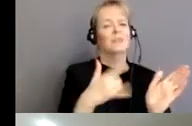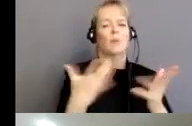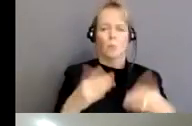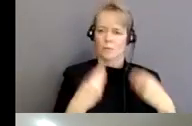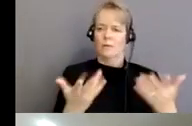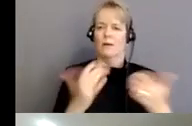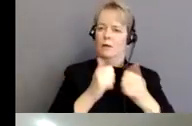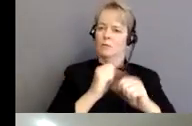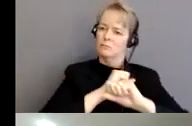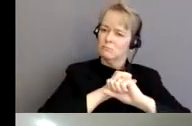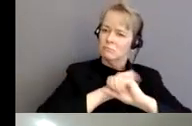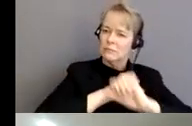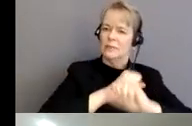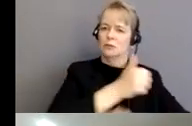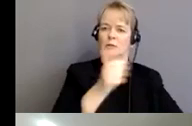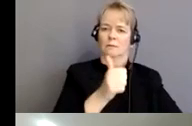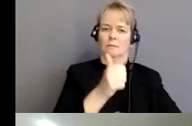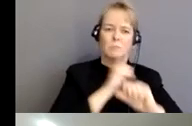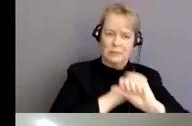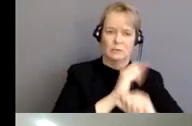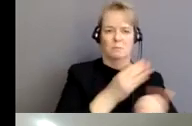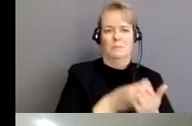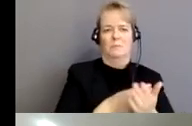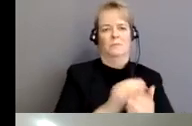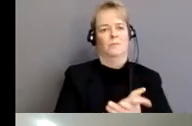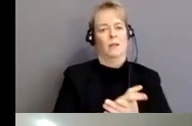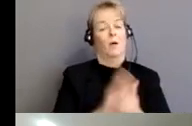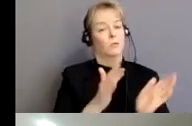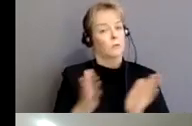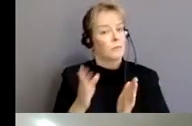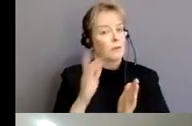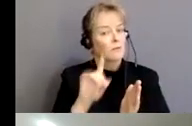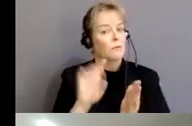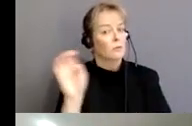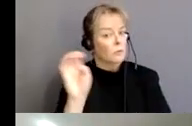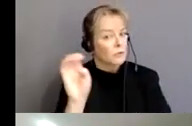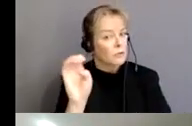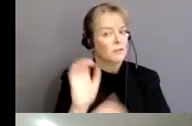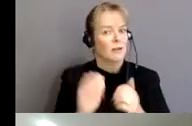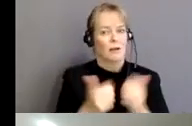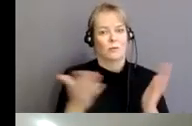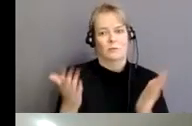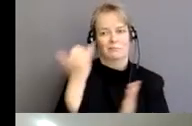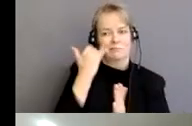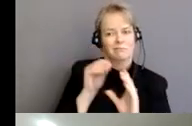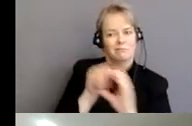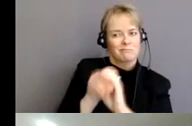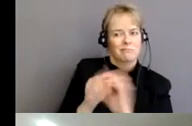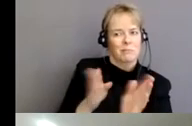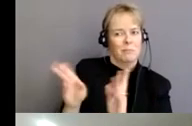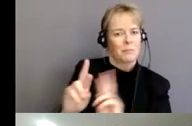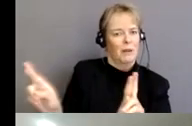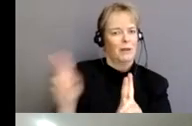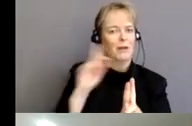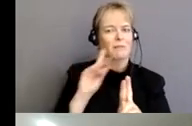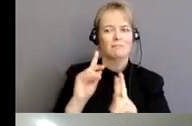money, looking at how we can do emergency planning for your finances, reviewing your financial situation, creating that financial